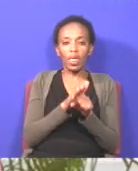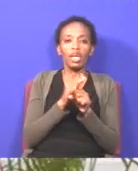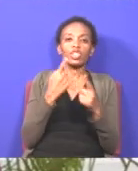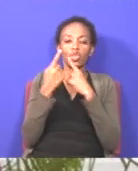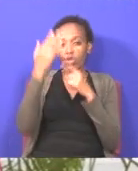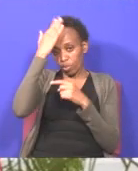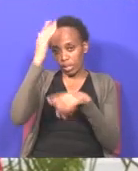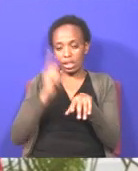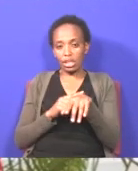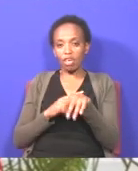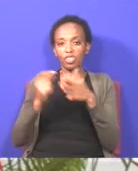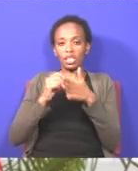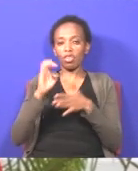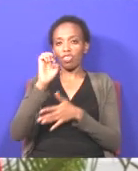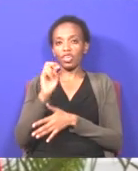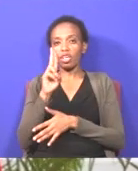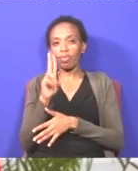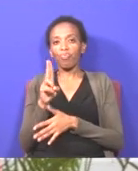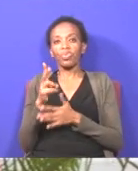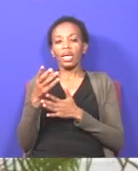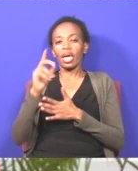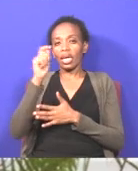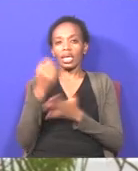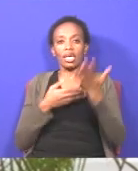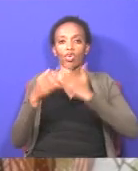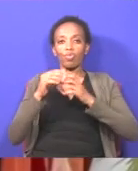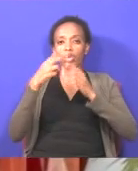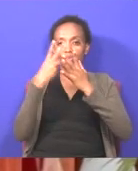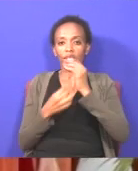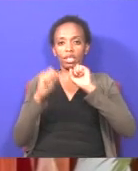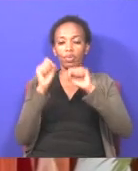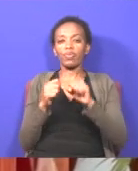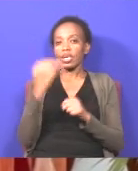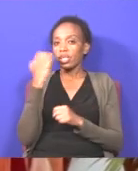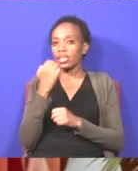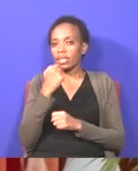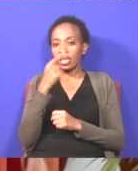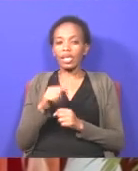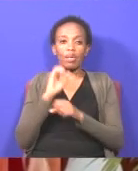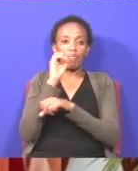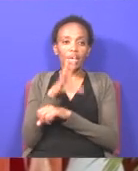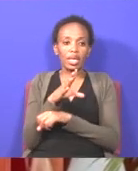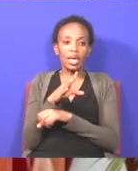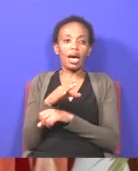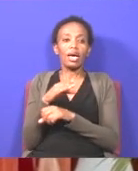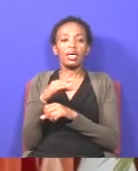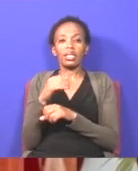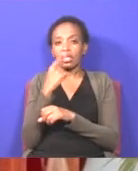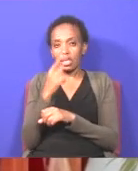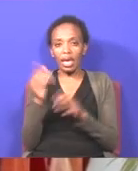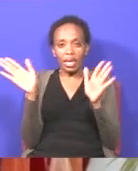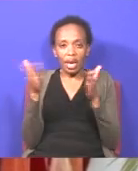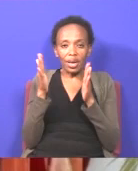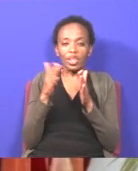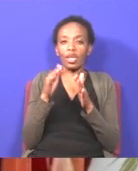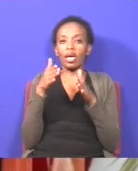Monday during the signing of the European Union-Kenya Economic Partnership Agreement, Gachagua claimed that the media was subtle in citing the public